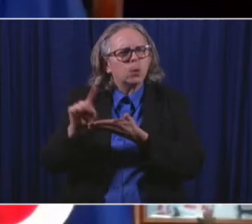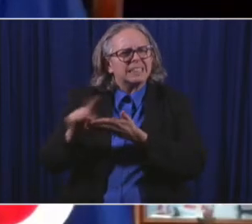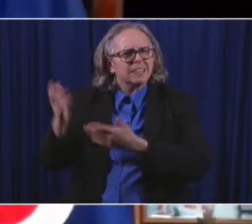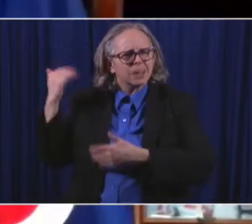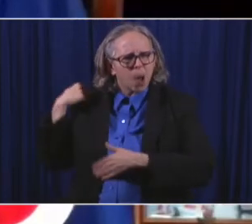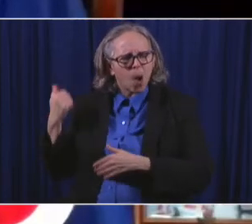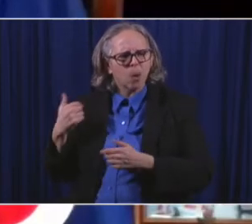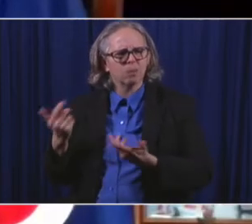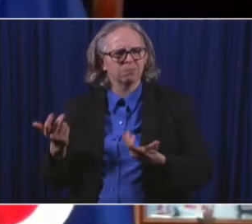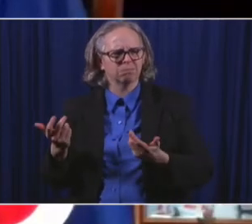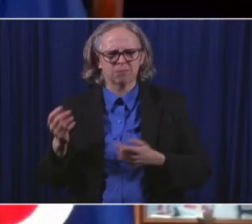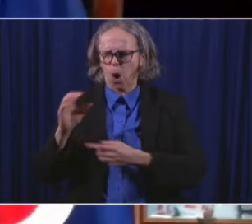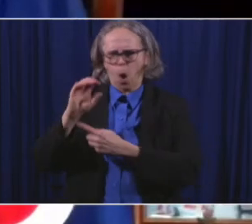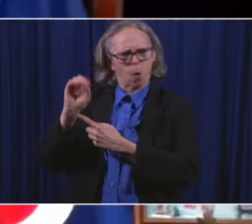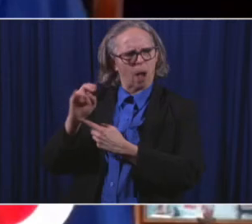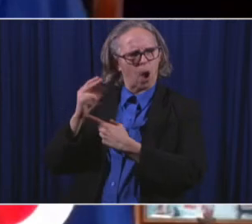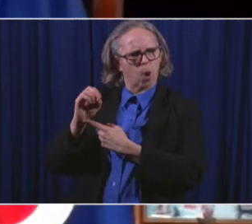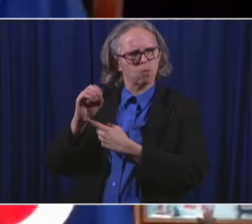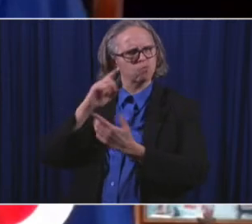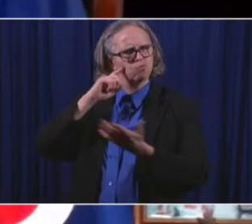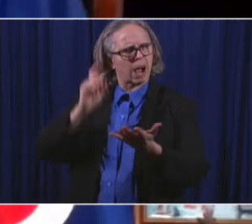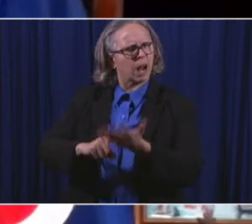as one of 5 states